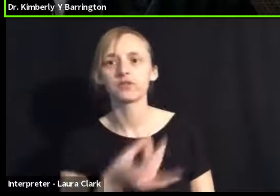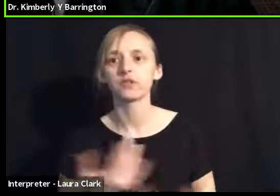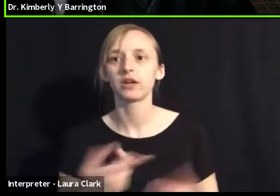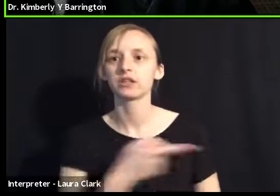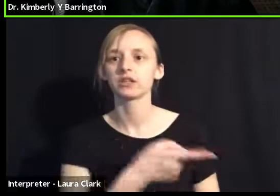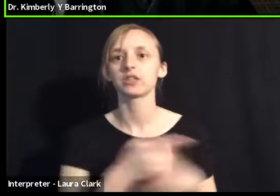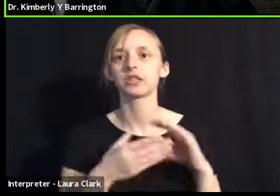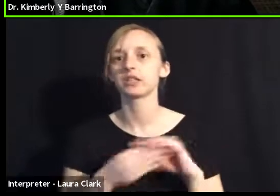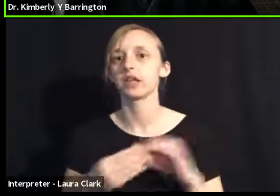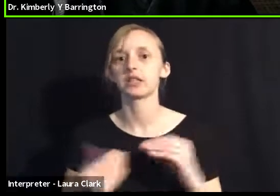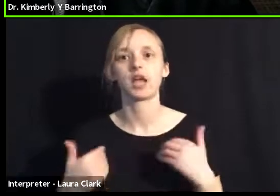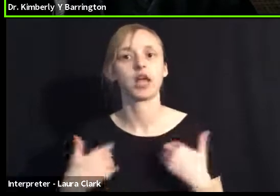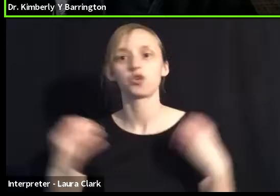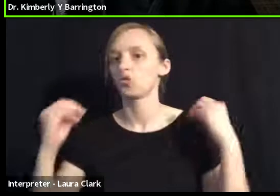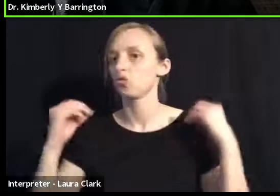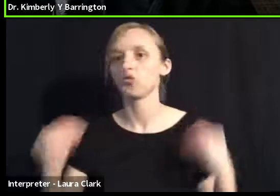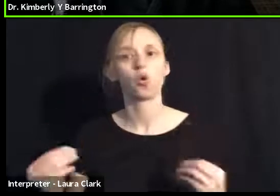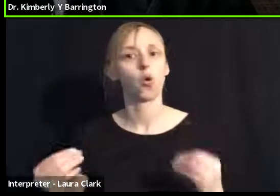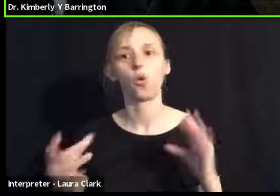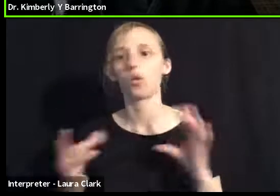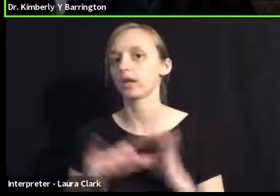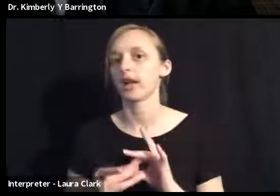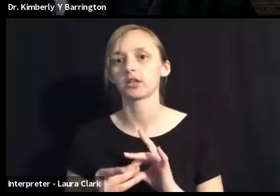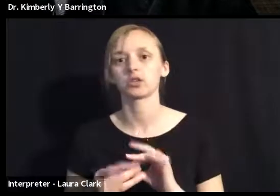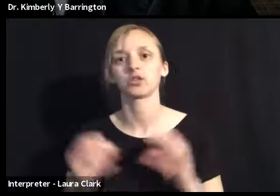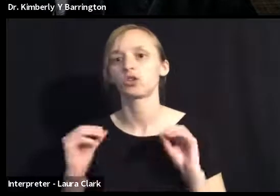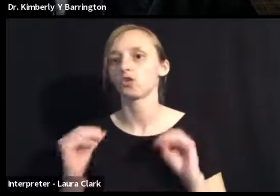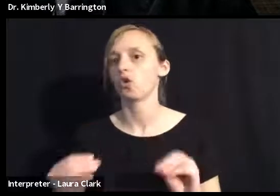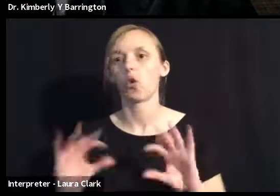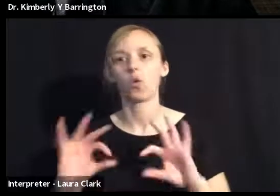no connection, no relationship